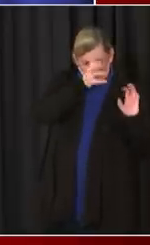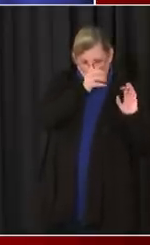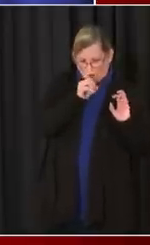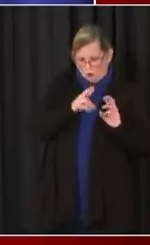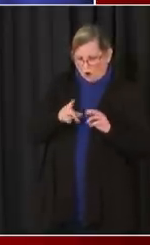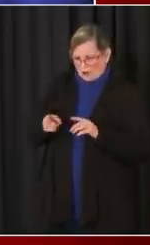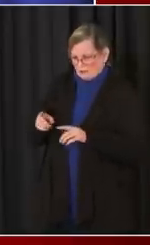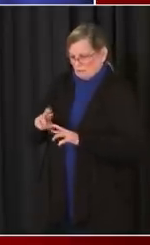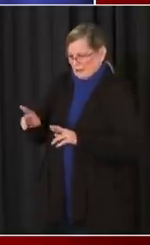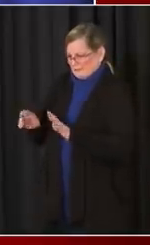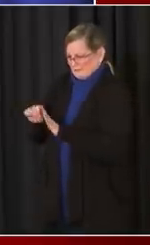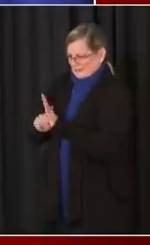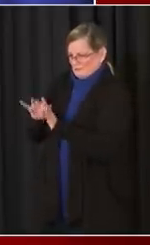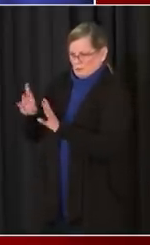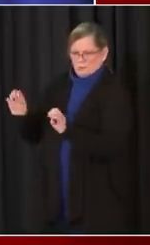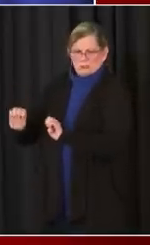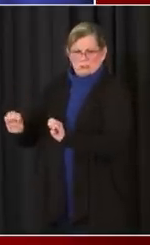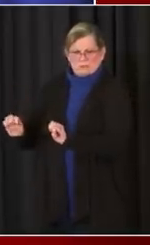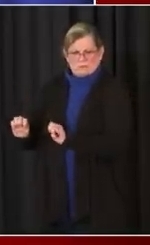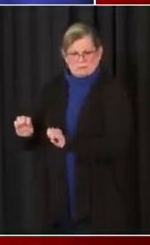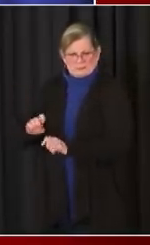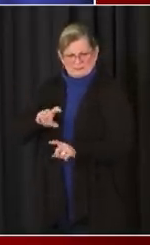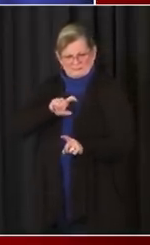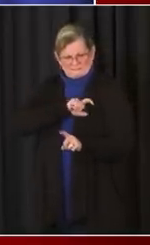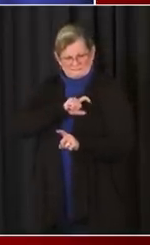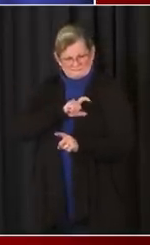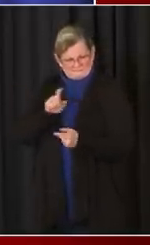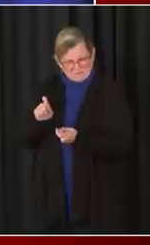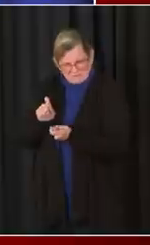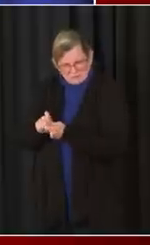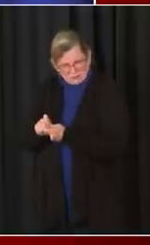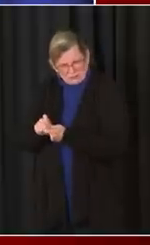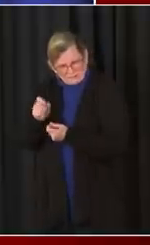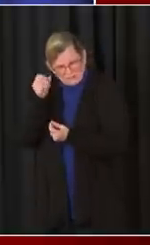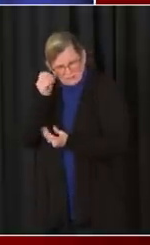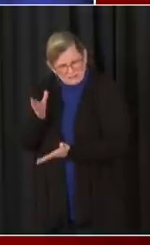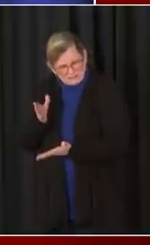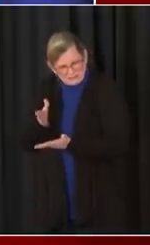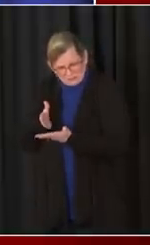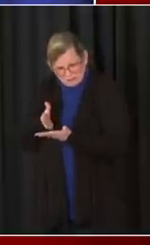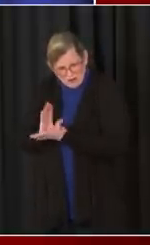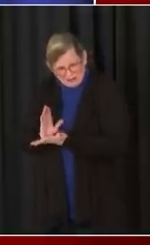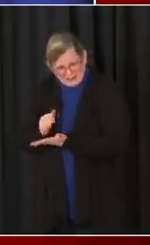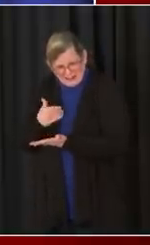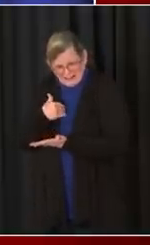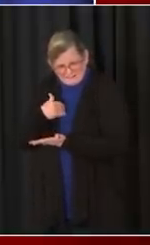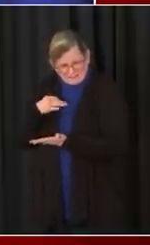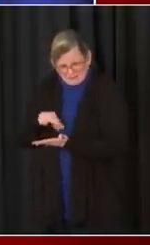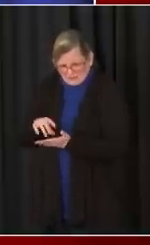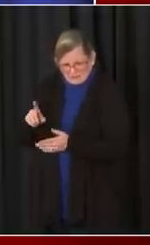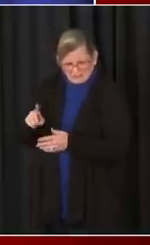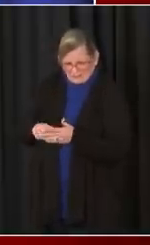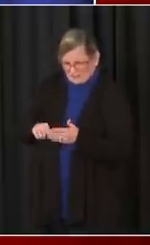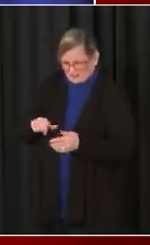law enforcement get certain liberties in one thing and the other? Can you Sure. just Let me ask Chief Conti to talk about that.